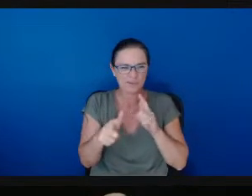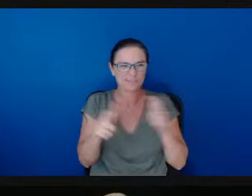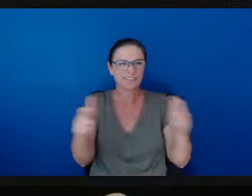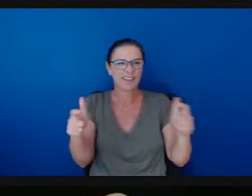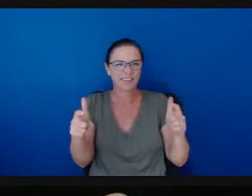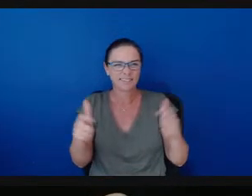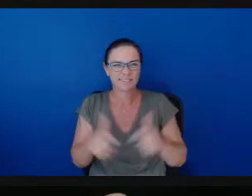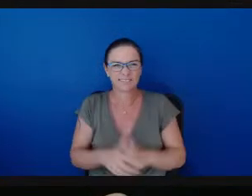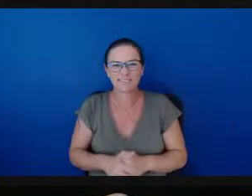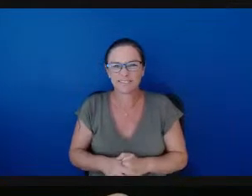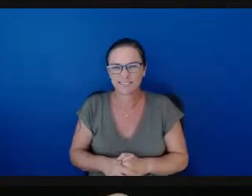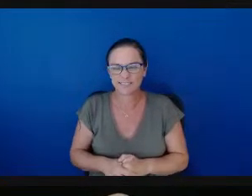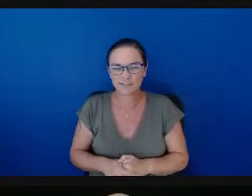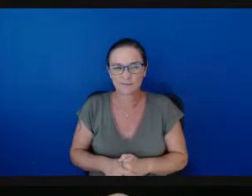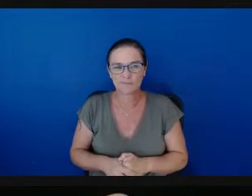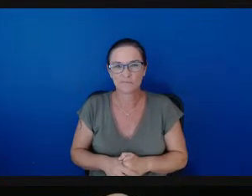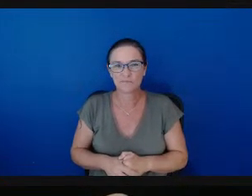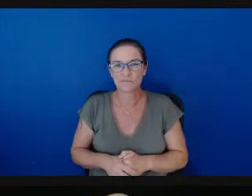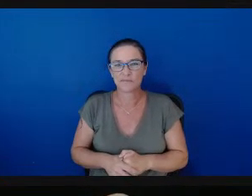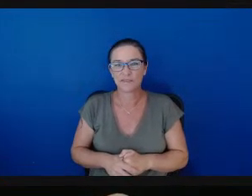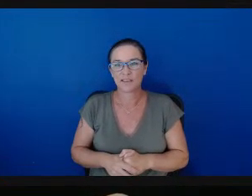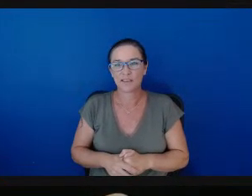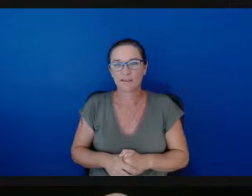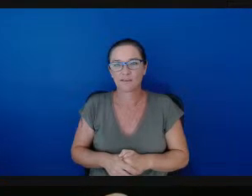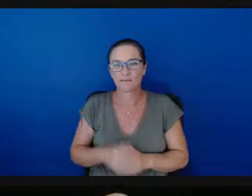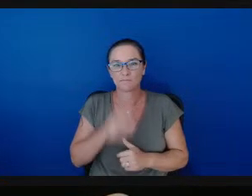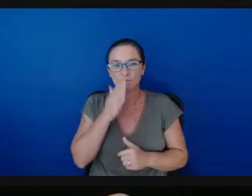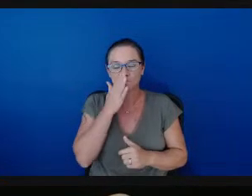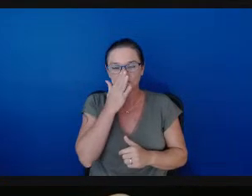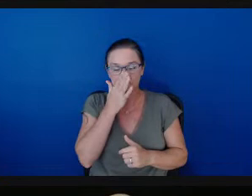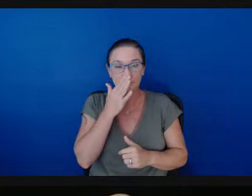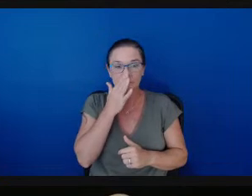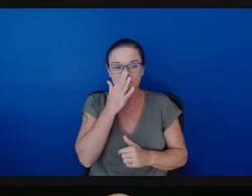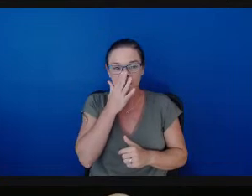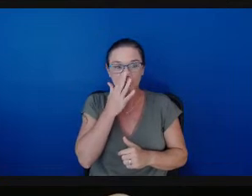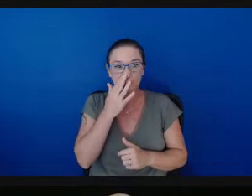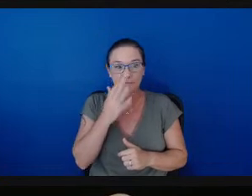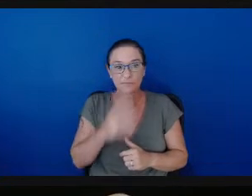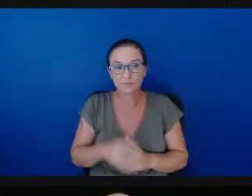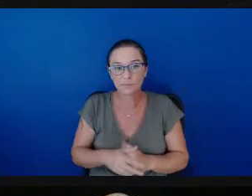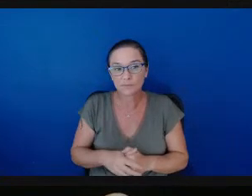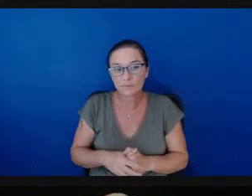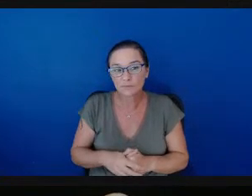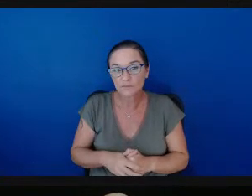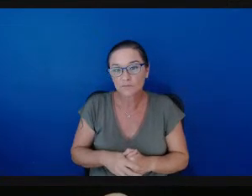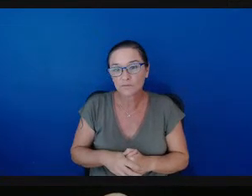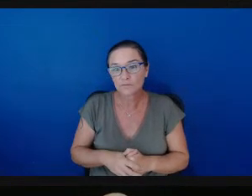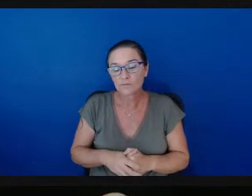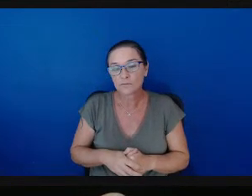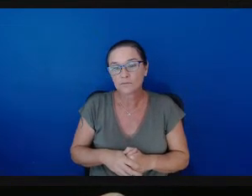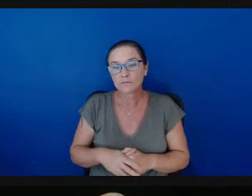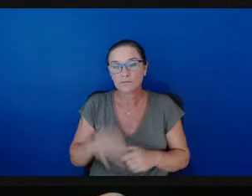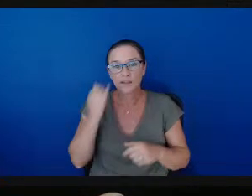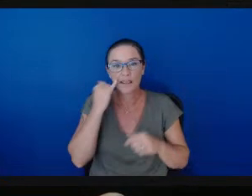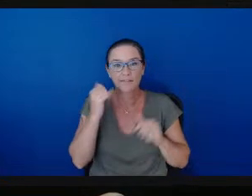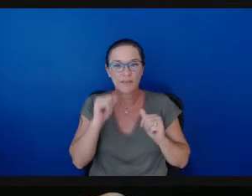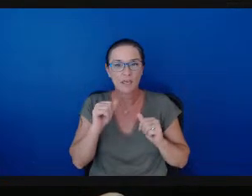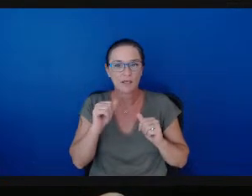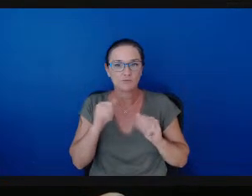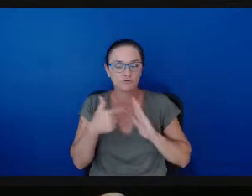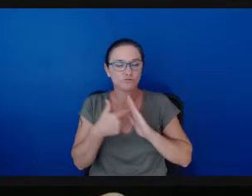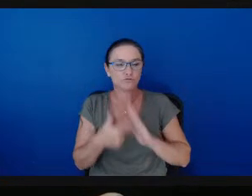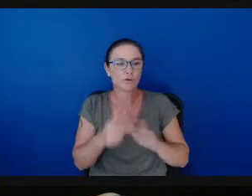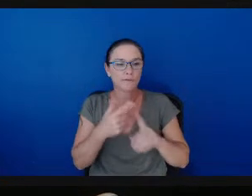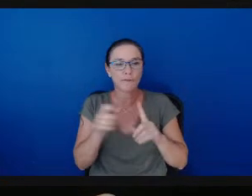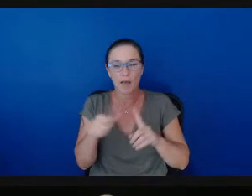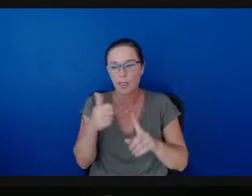And in fact, it's something you actually could see from some of the videos of the sampling. Something maybe we can pull that back again and show you guys what that looks like from ground level, how big those